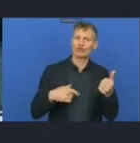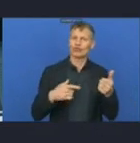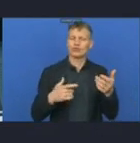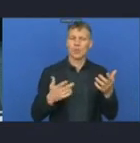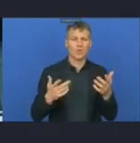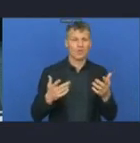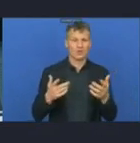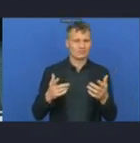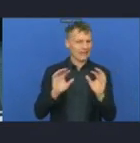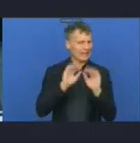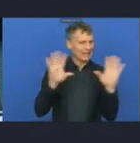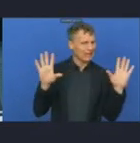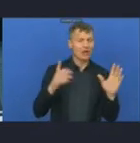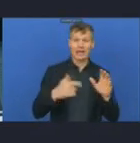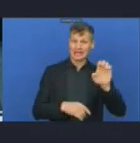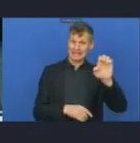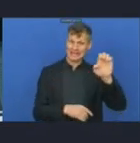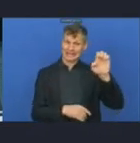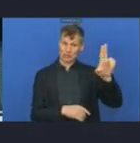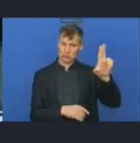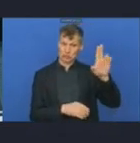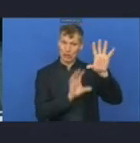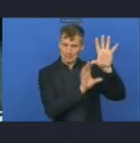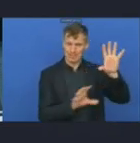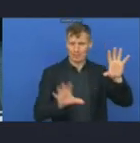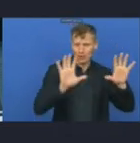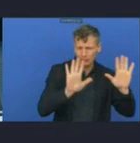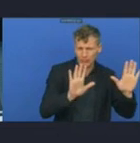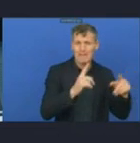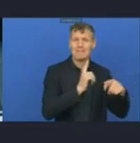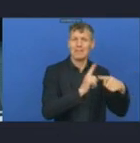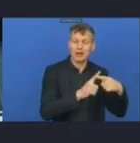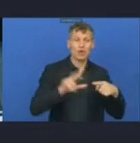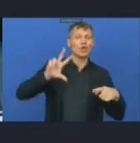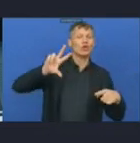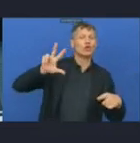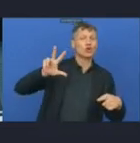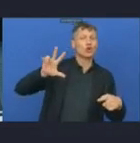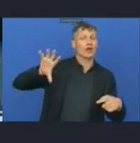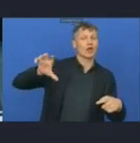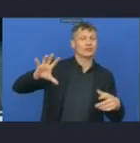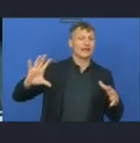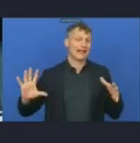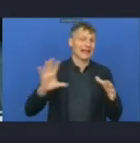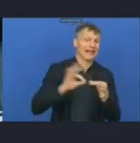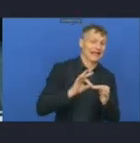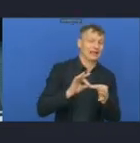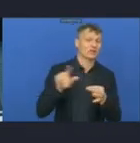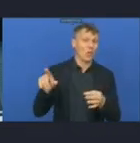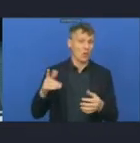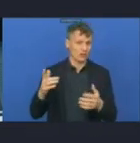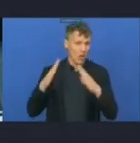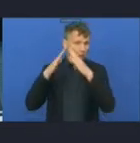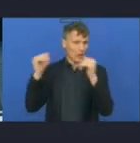said, EU member states and the third country associated to the program. So the two from the Western Balkans, all the other countries that